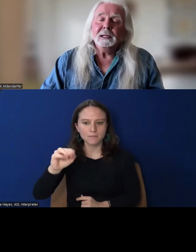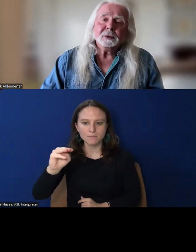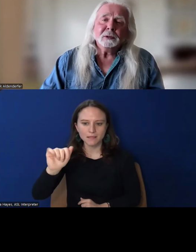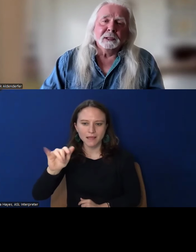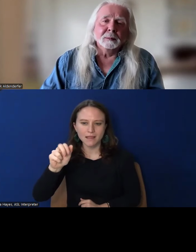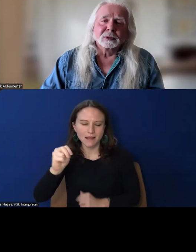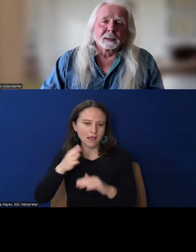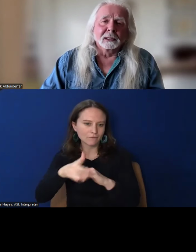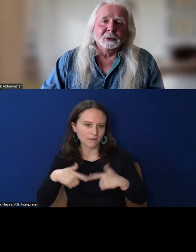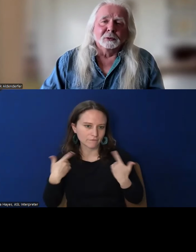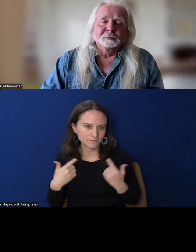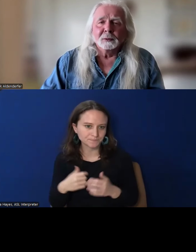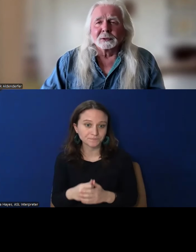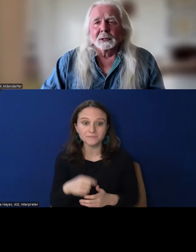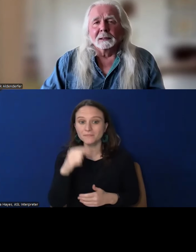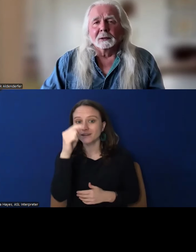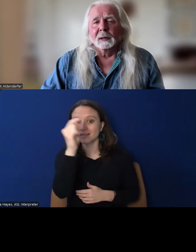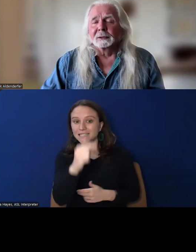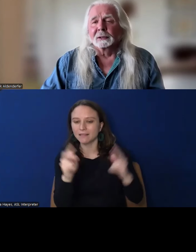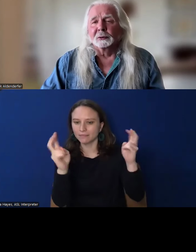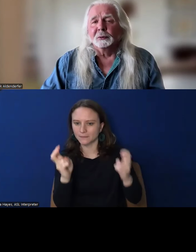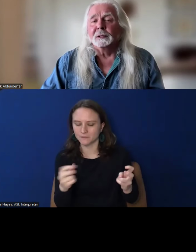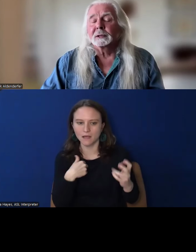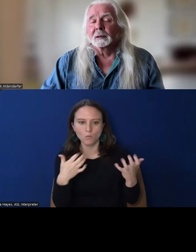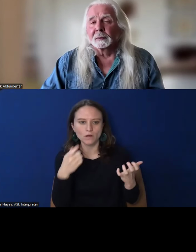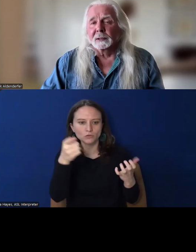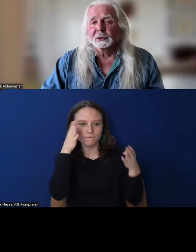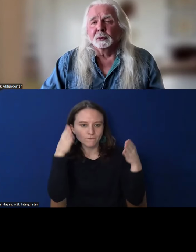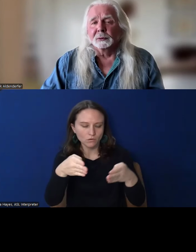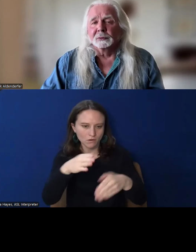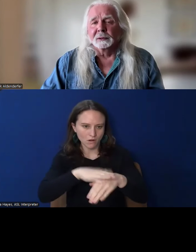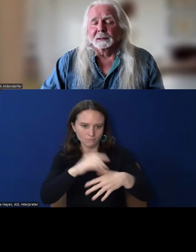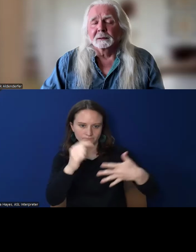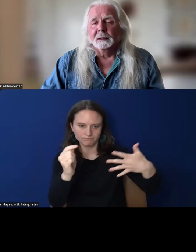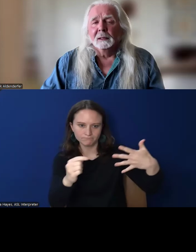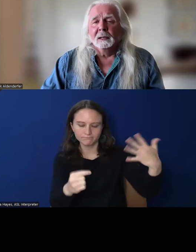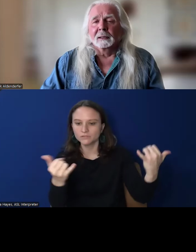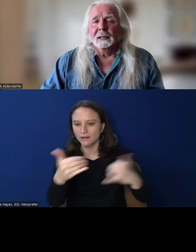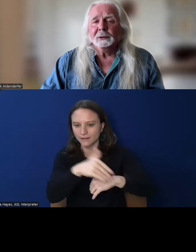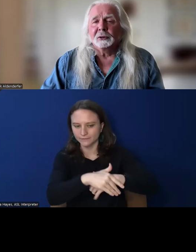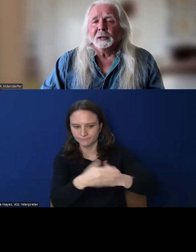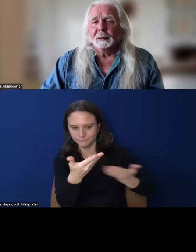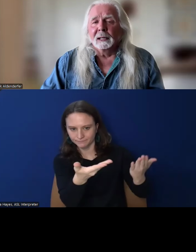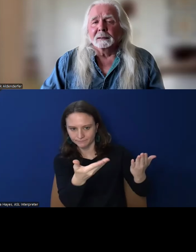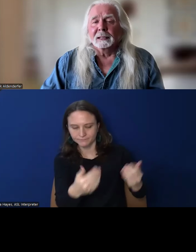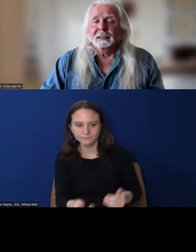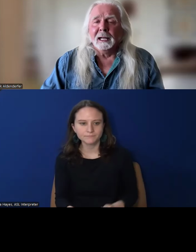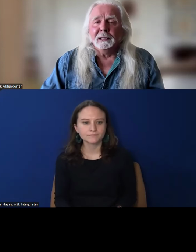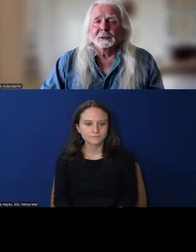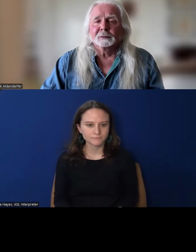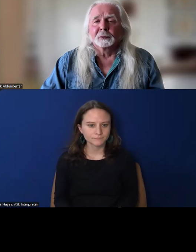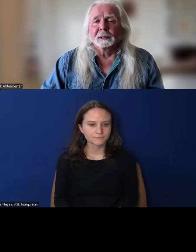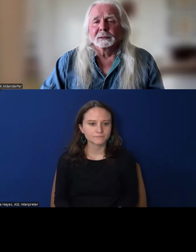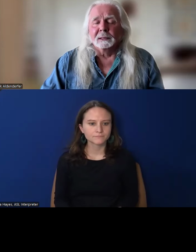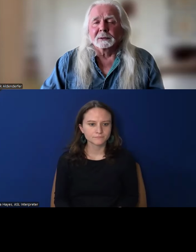And these are the themes I'd like you to focus on as I go through this conversation with you tonight. I'd like you to think about the